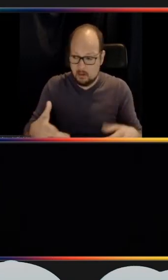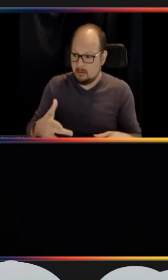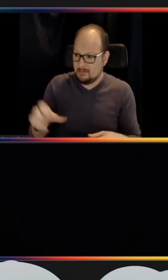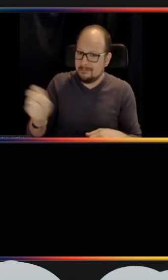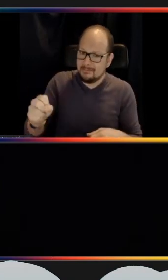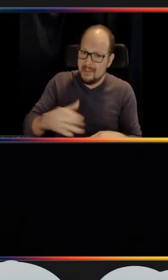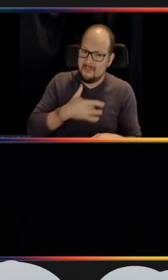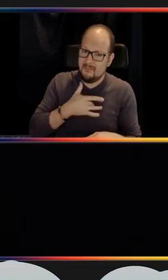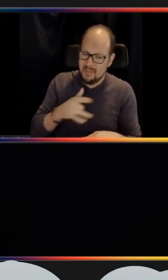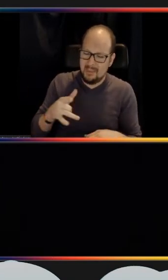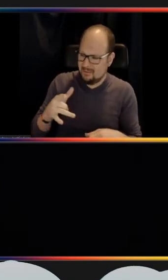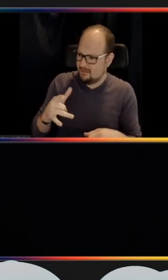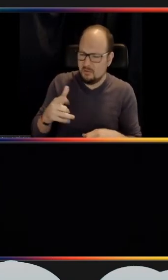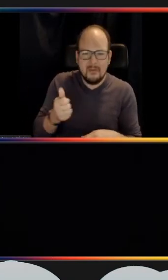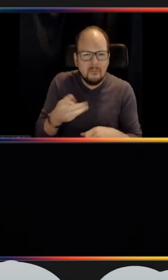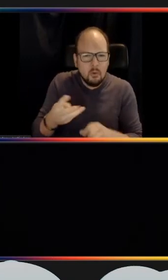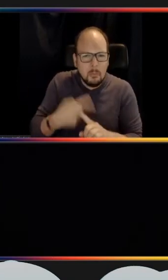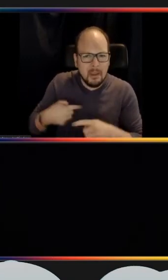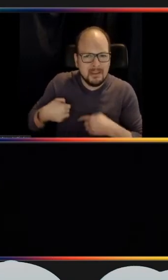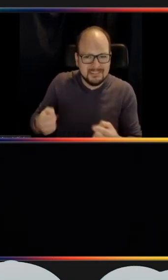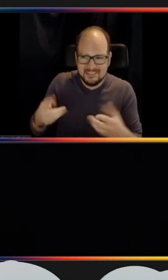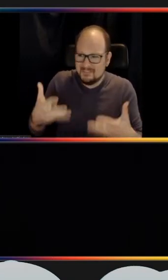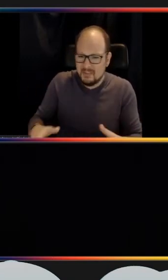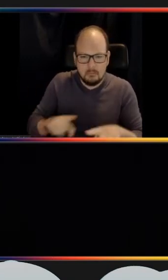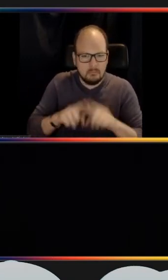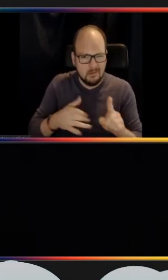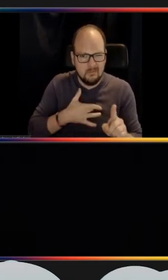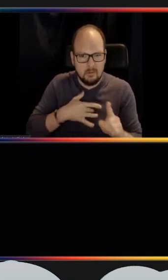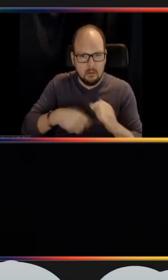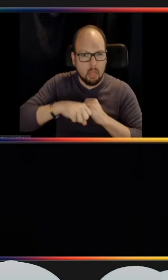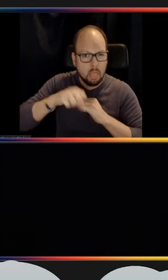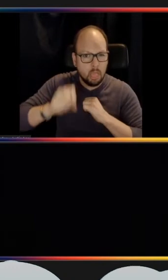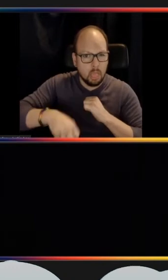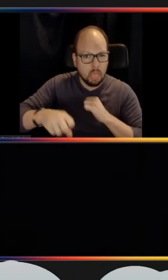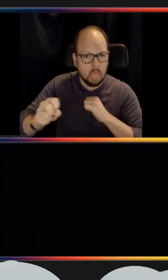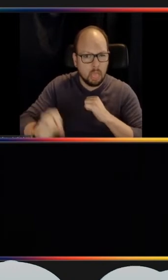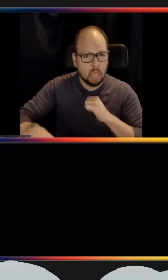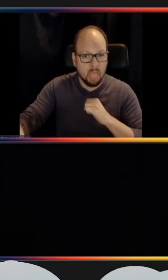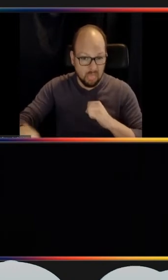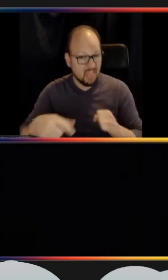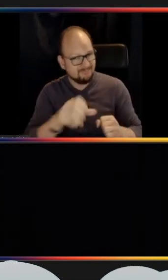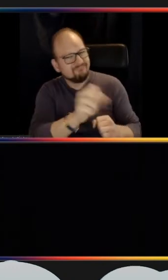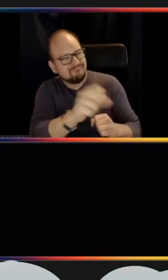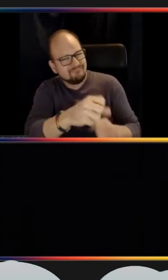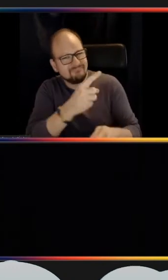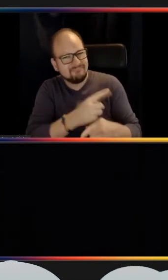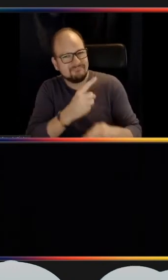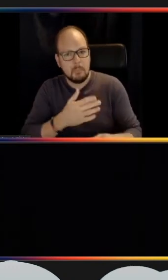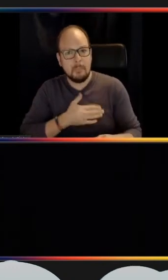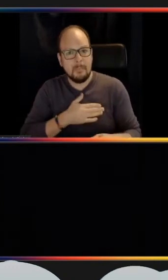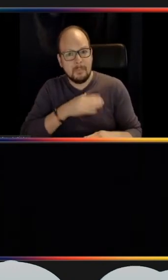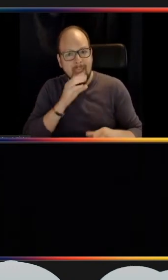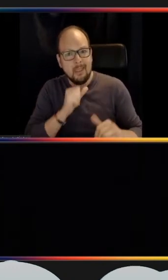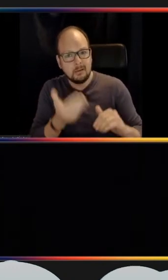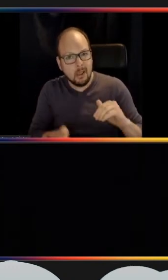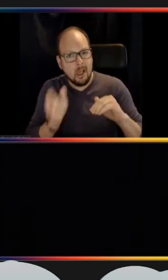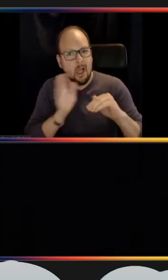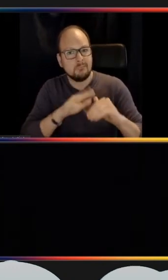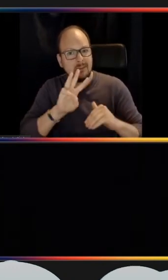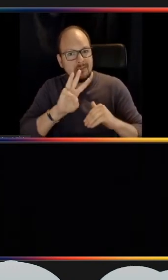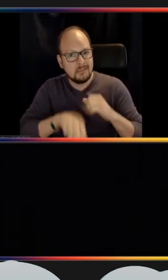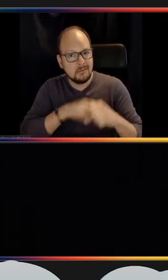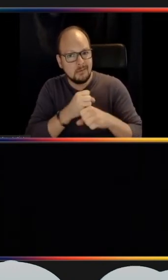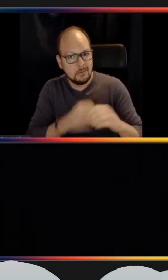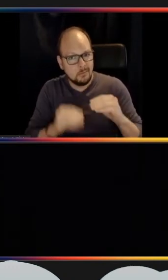on forever. Forever. I feel like I've aged 6 years in a couple months. I